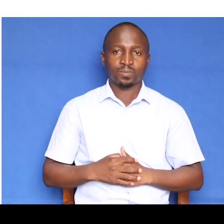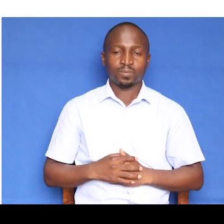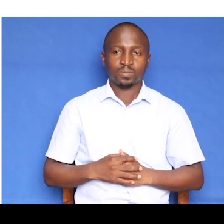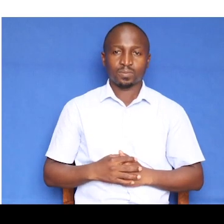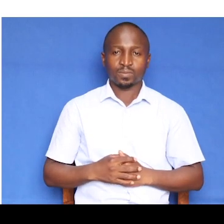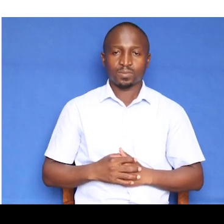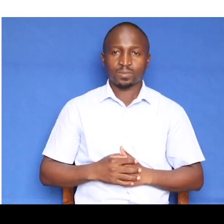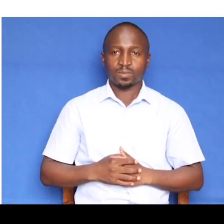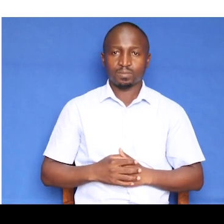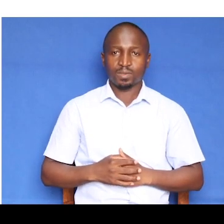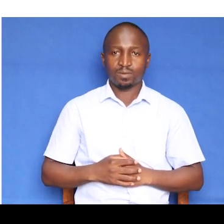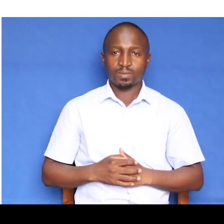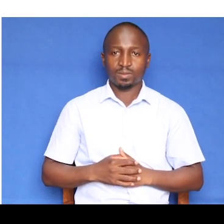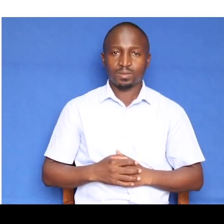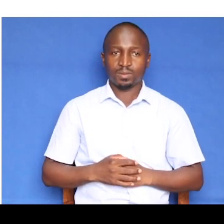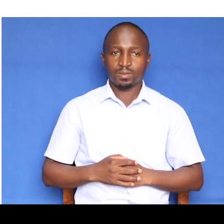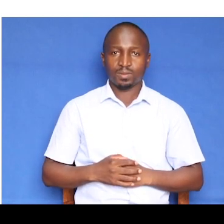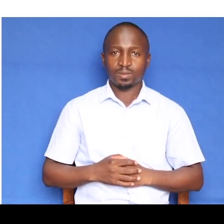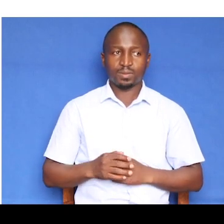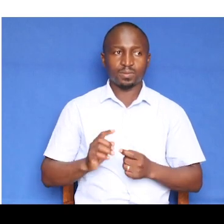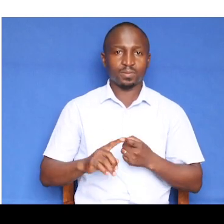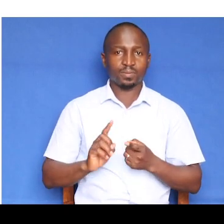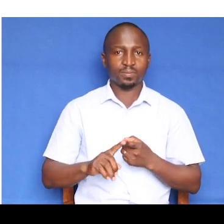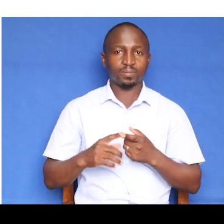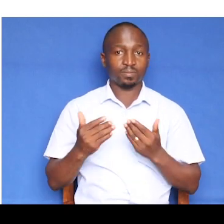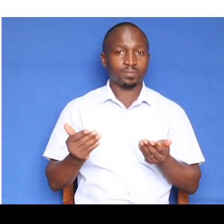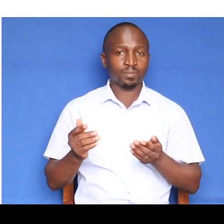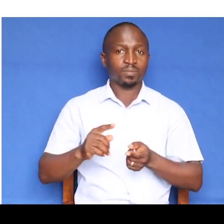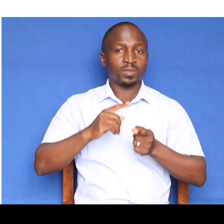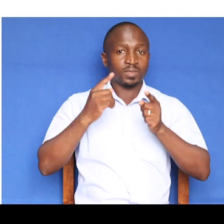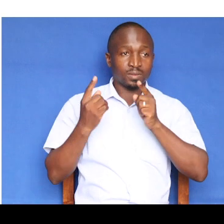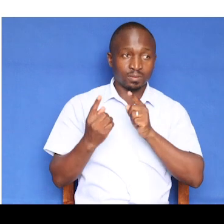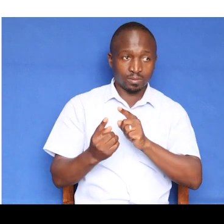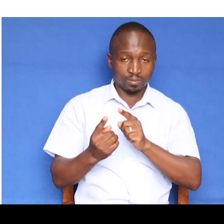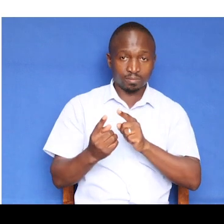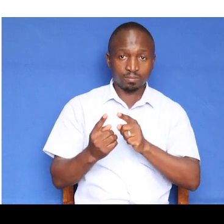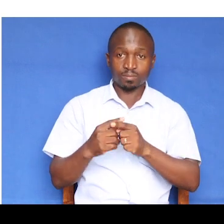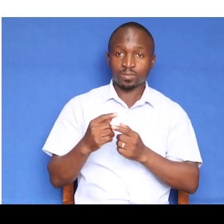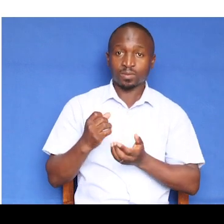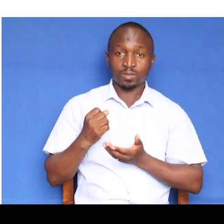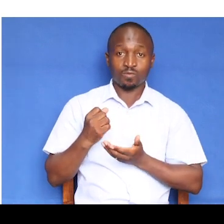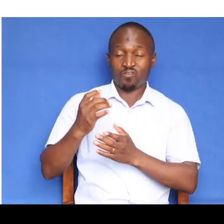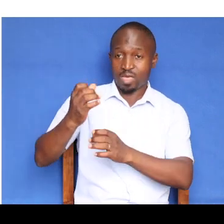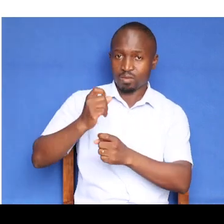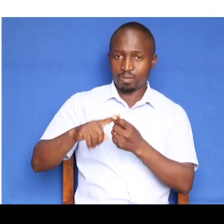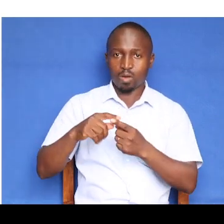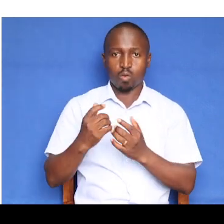According to our question, says, what will be the change in income if investment increases